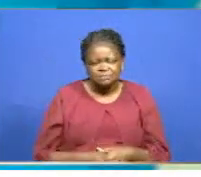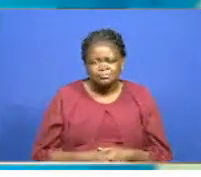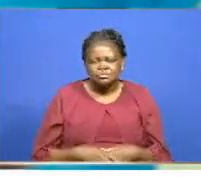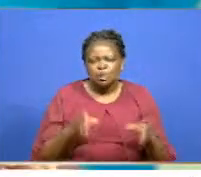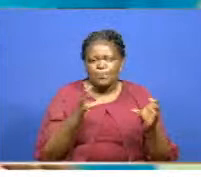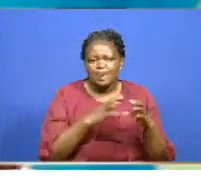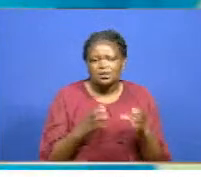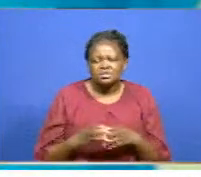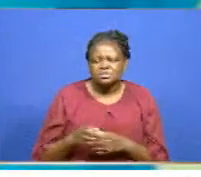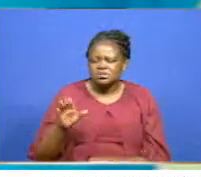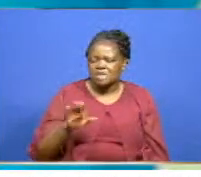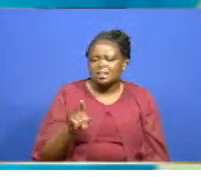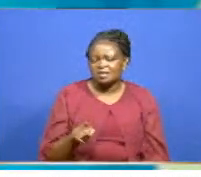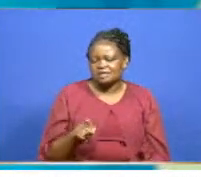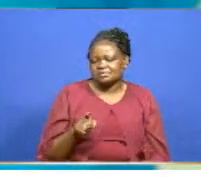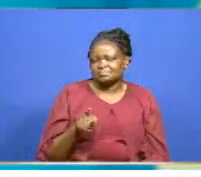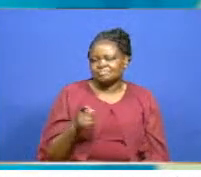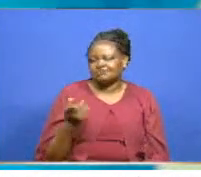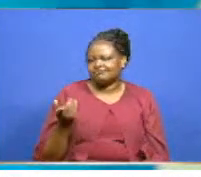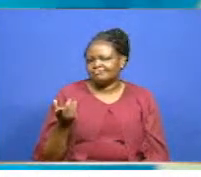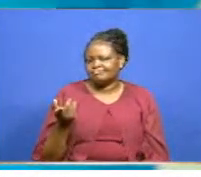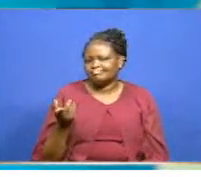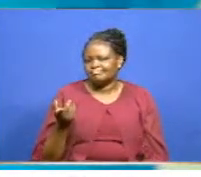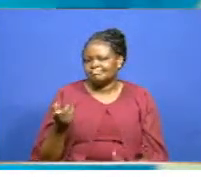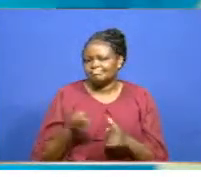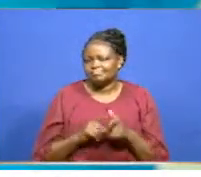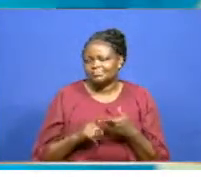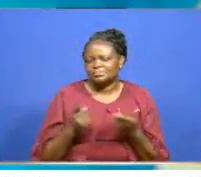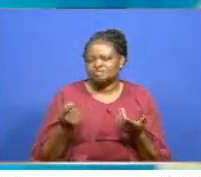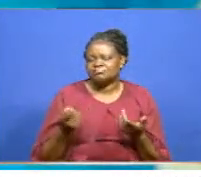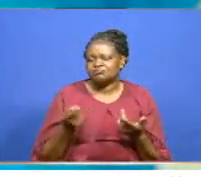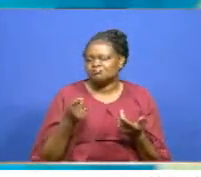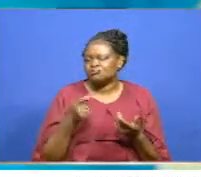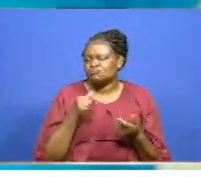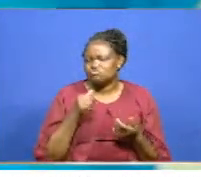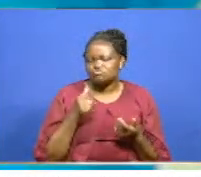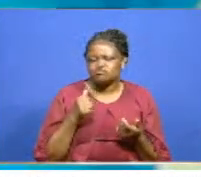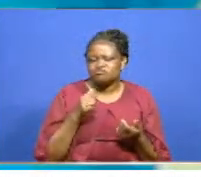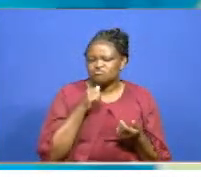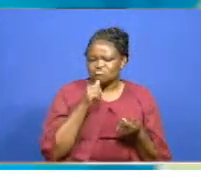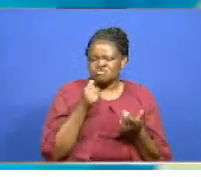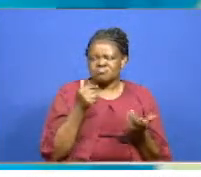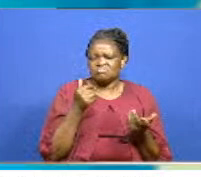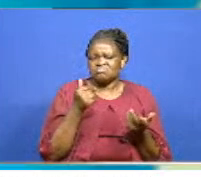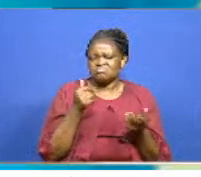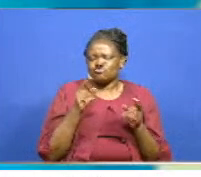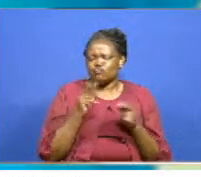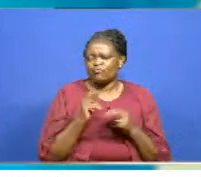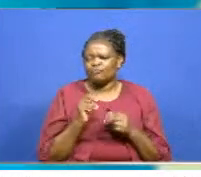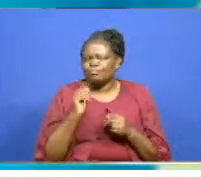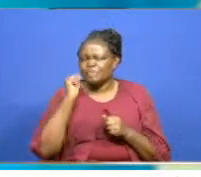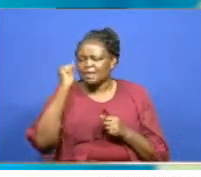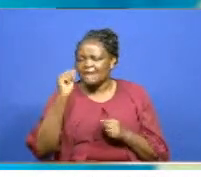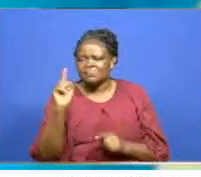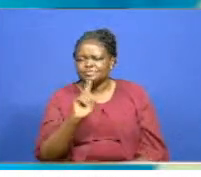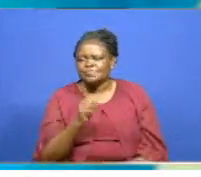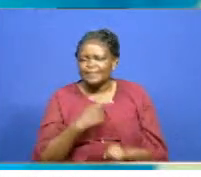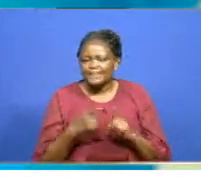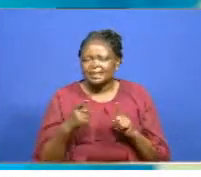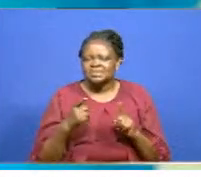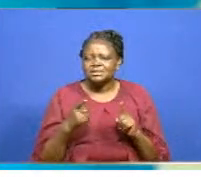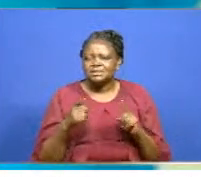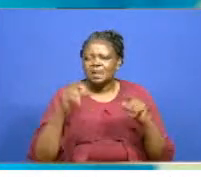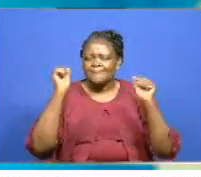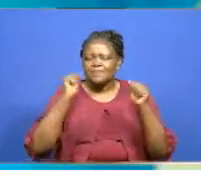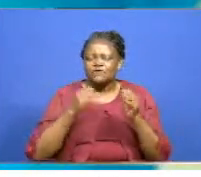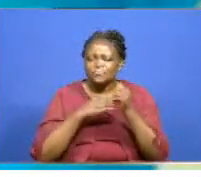vyama ya eneo hili, vyama vya eneo lile, they'll always be secondary, because it is not a matter of political parties but ability